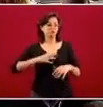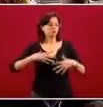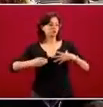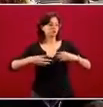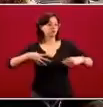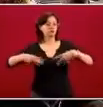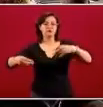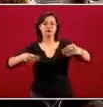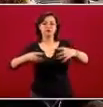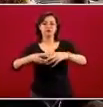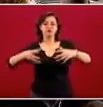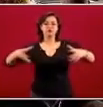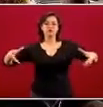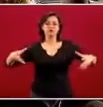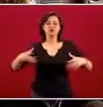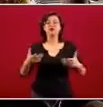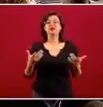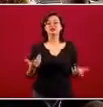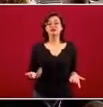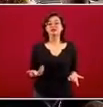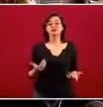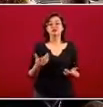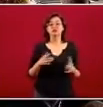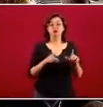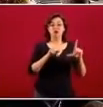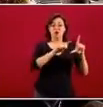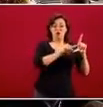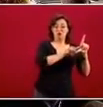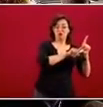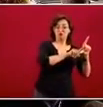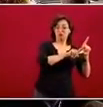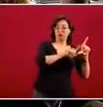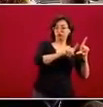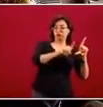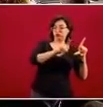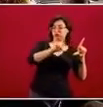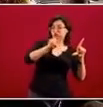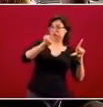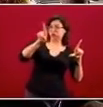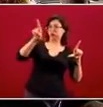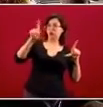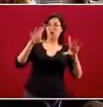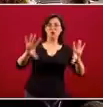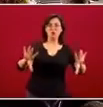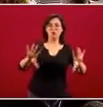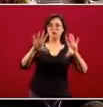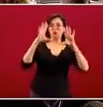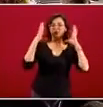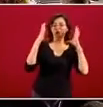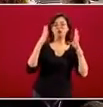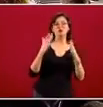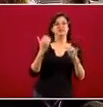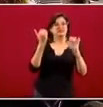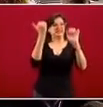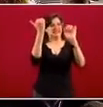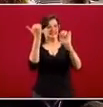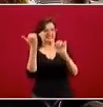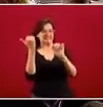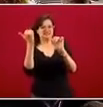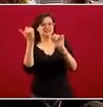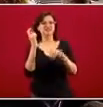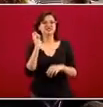in which we can measure the amplification of the epidemic. What we want is for this strength, for this speed